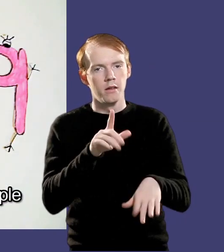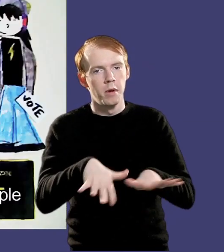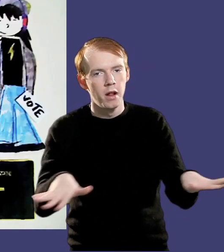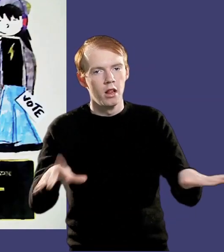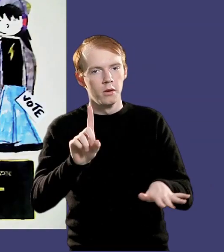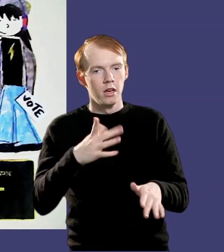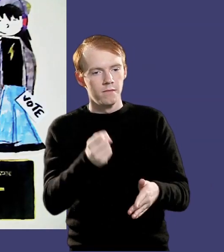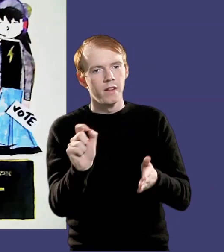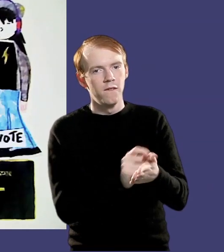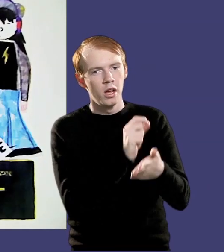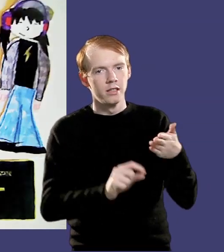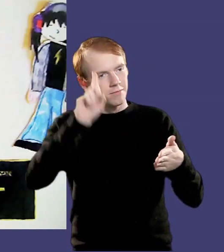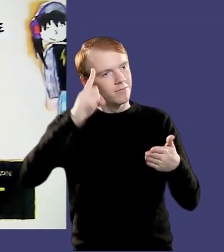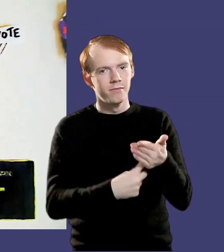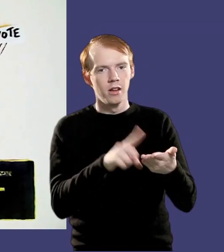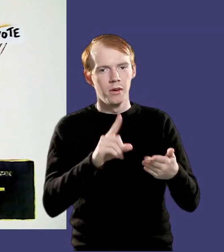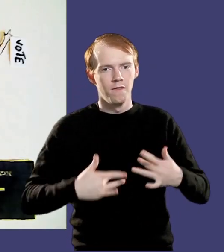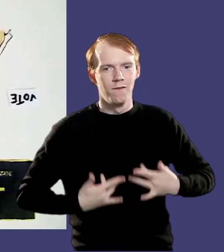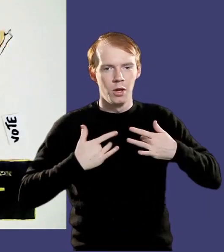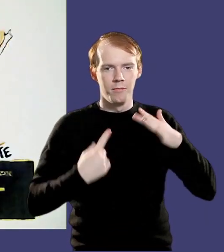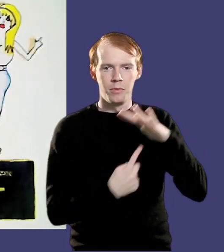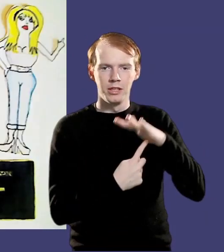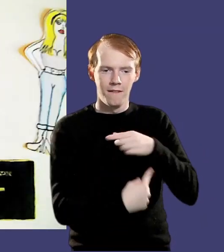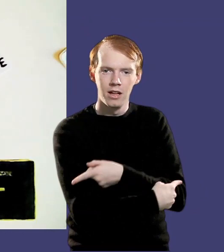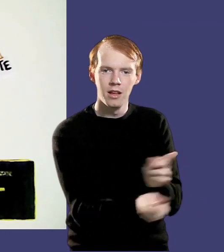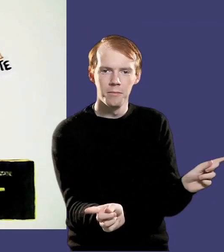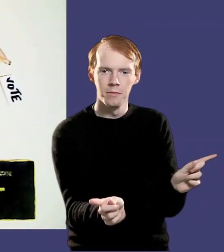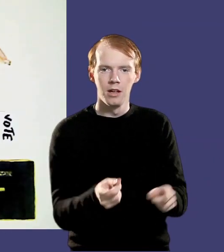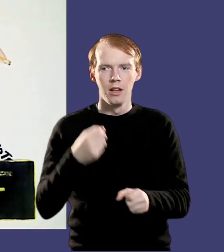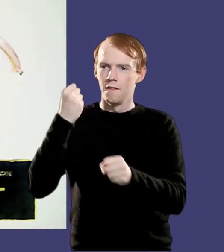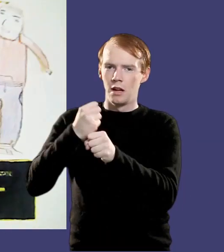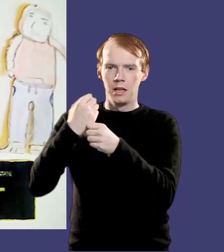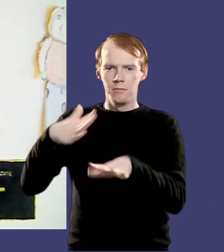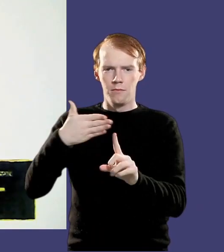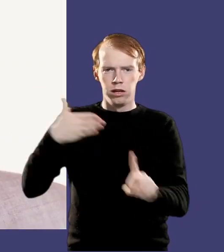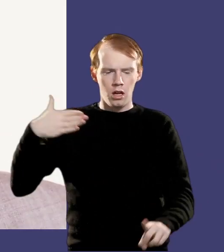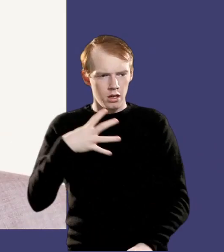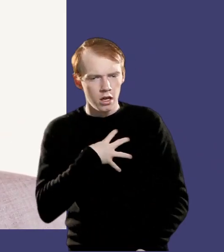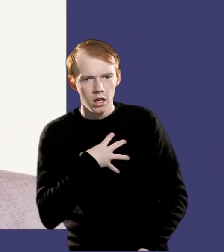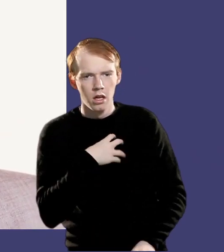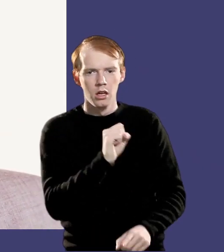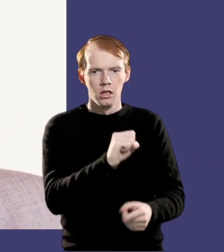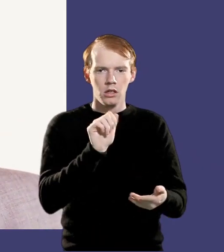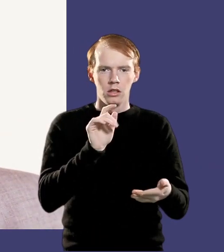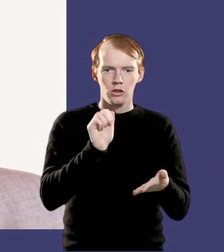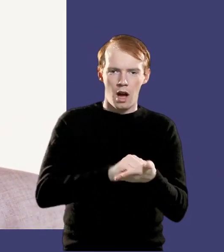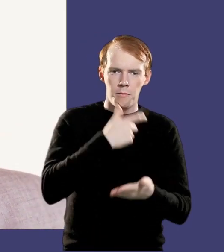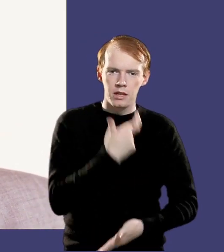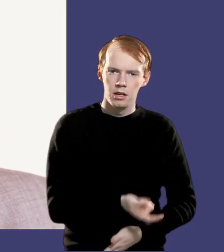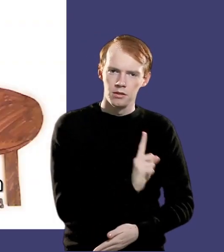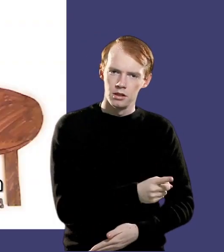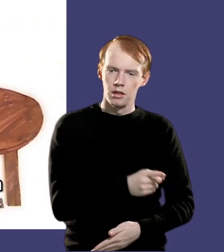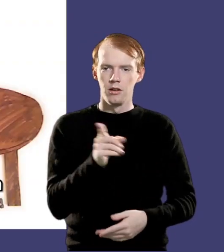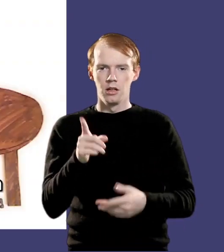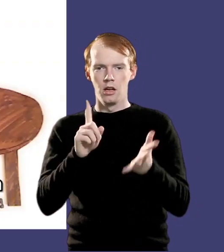74,059 children and young people told me the things that were most important to them. One of the main impacts is that the